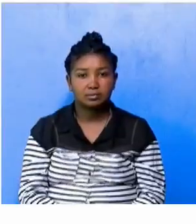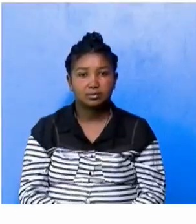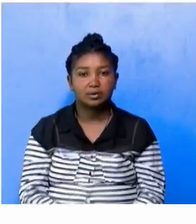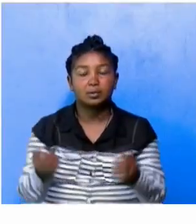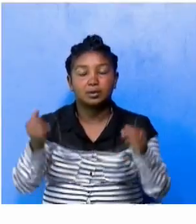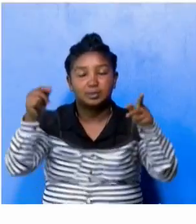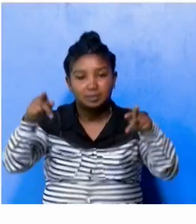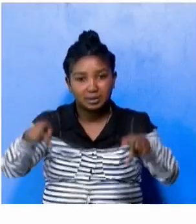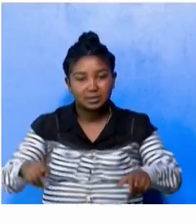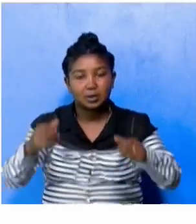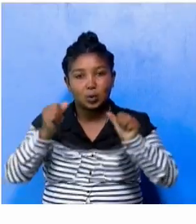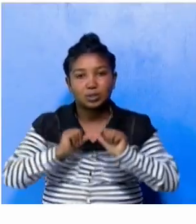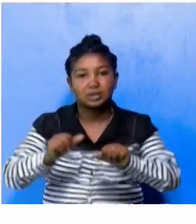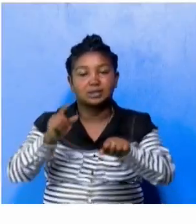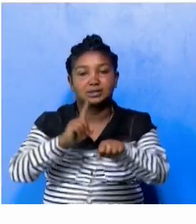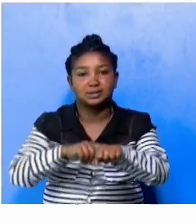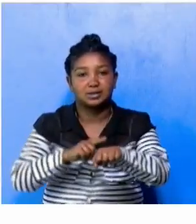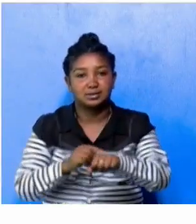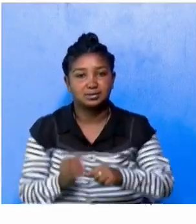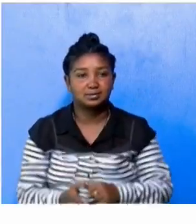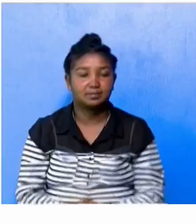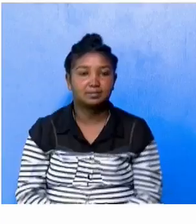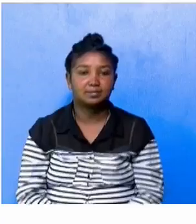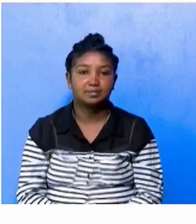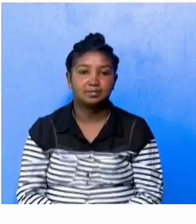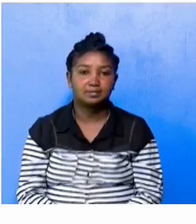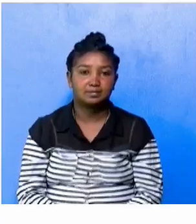present continuous tense.